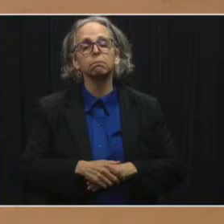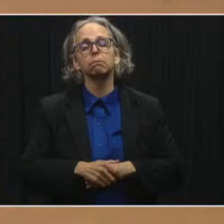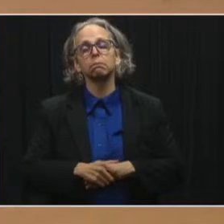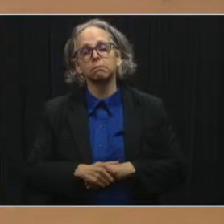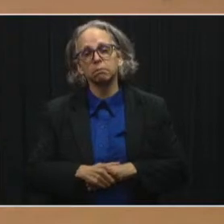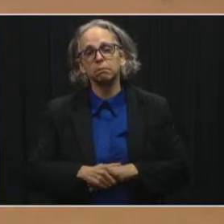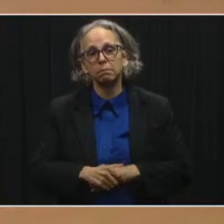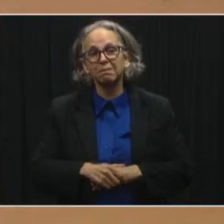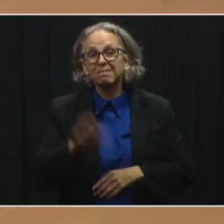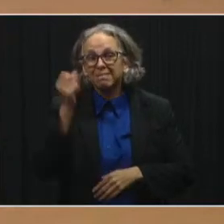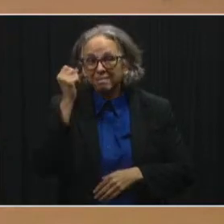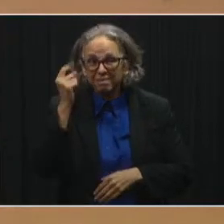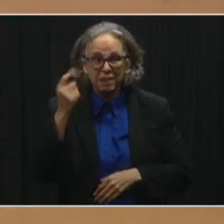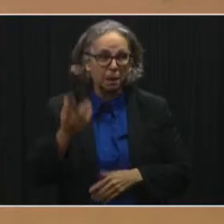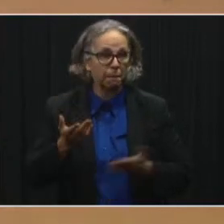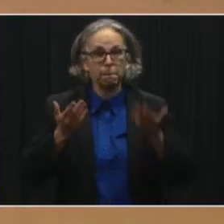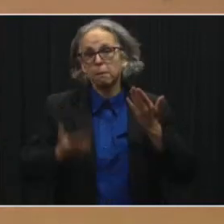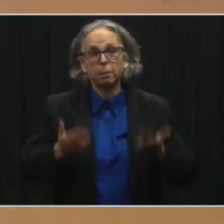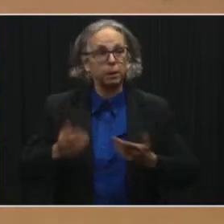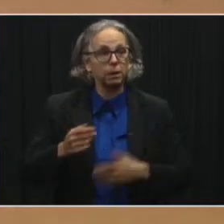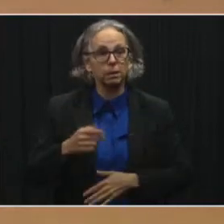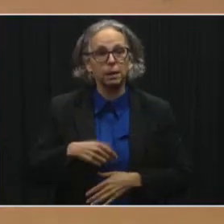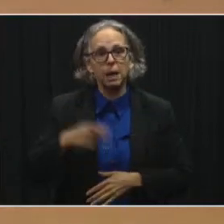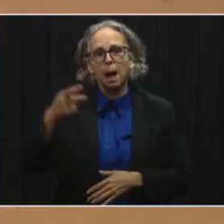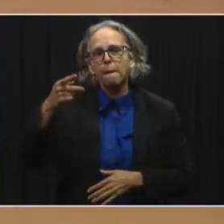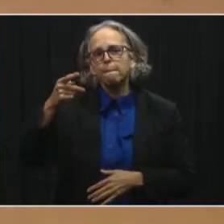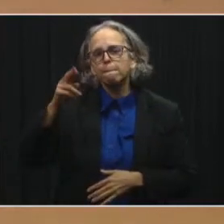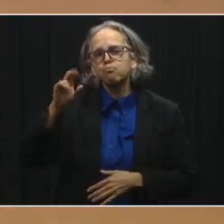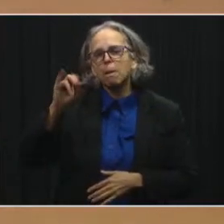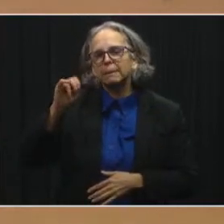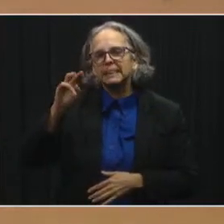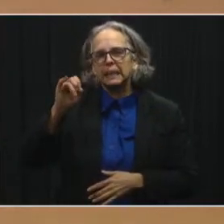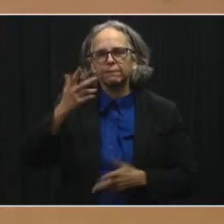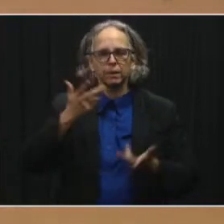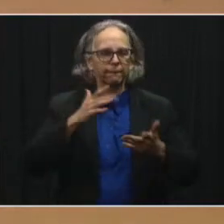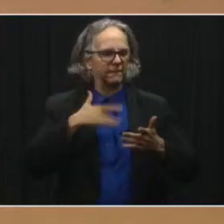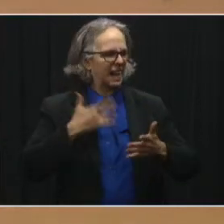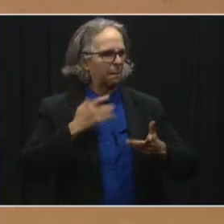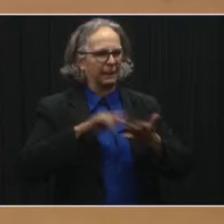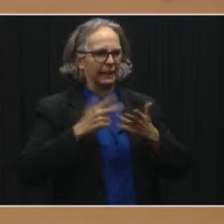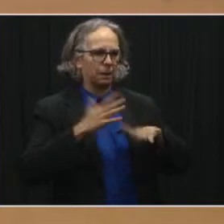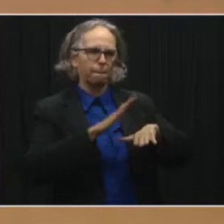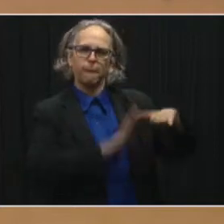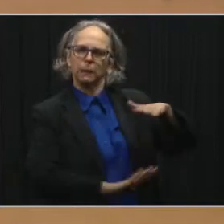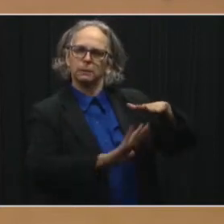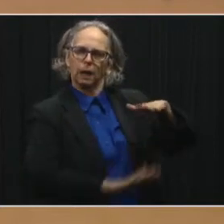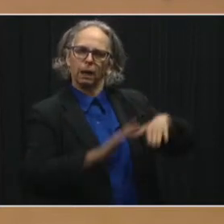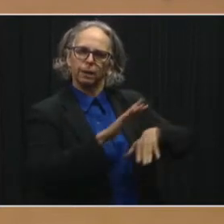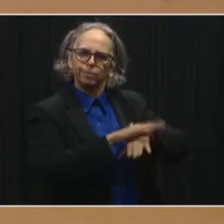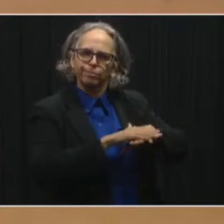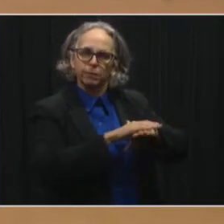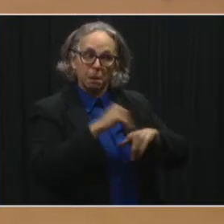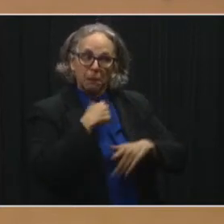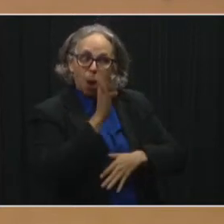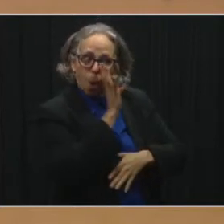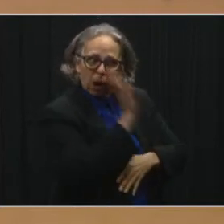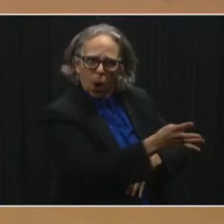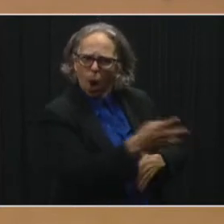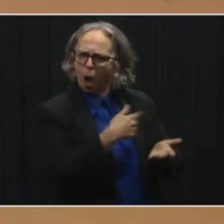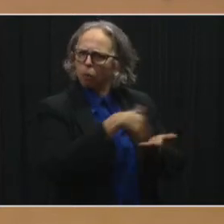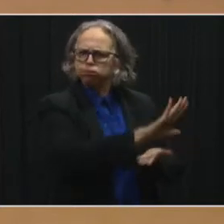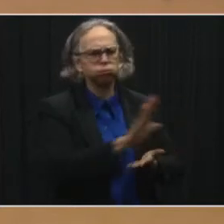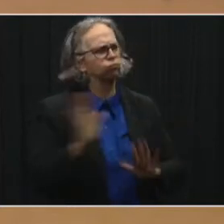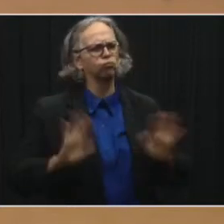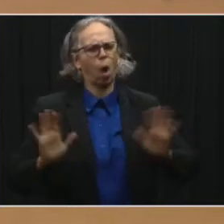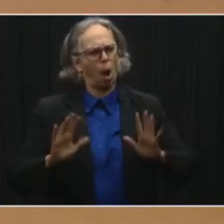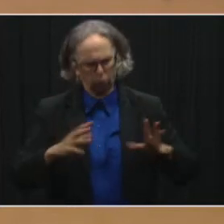little primitive in the emergency department at times, but not treating is not currently an option that we're willing to even